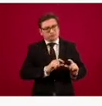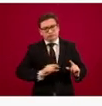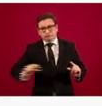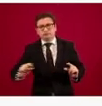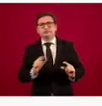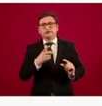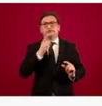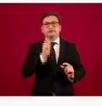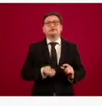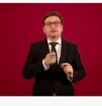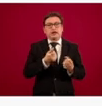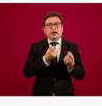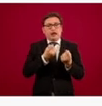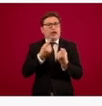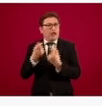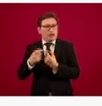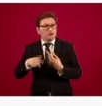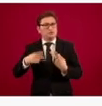this in